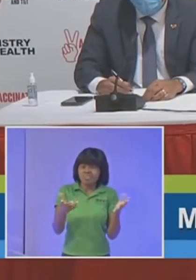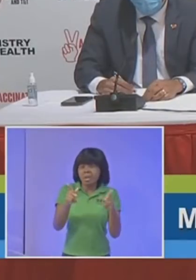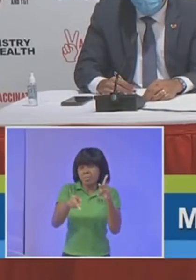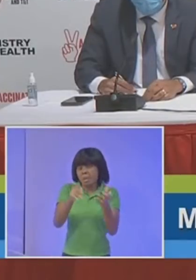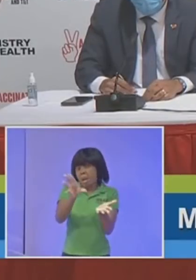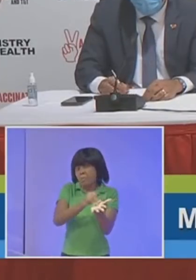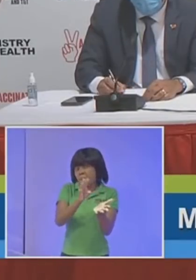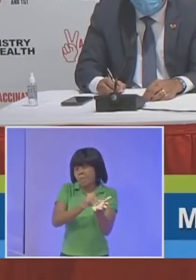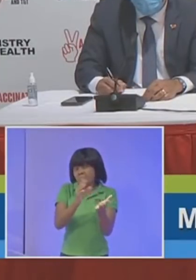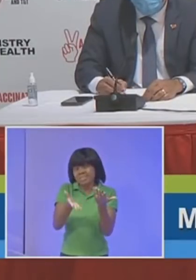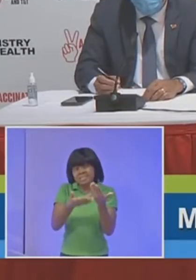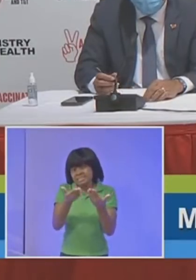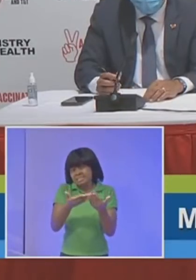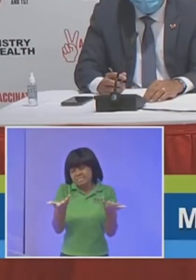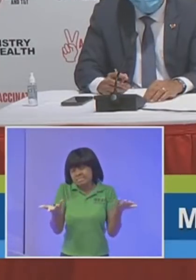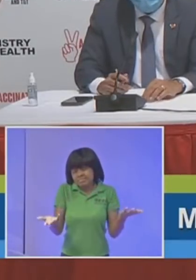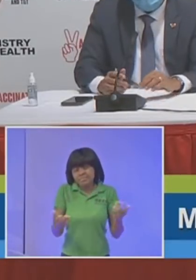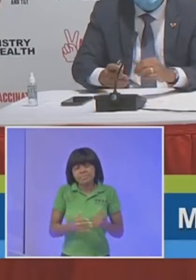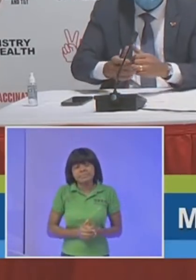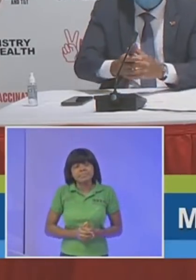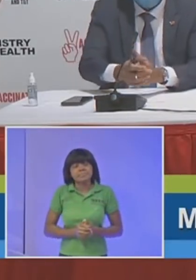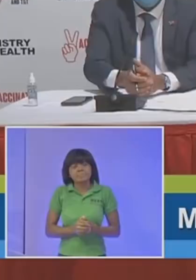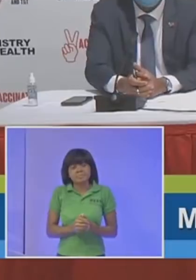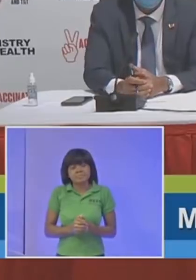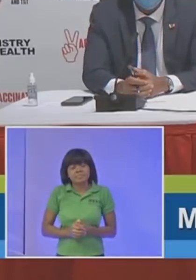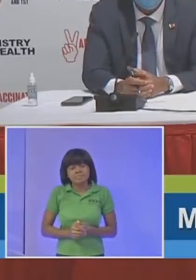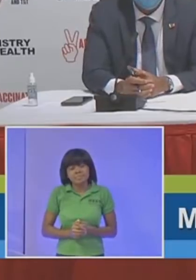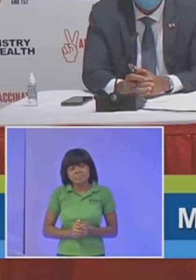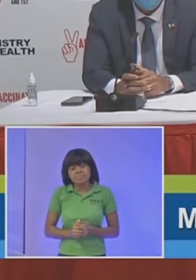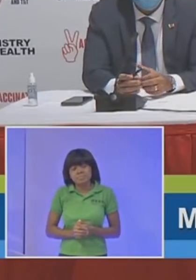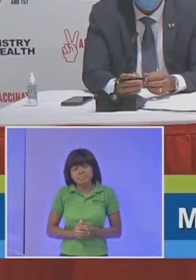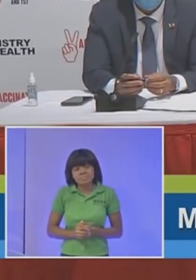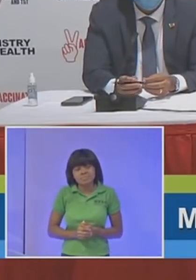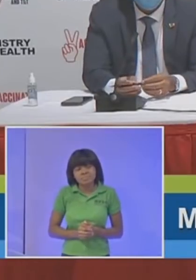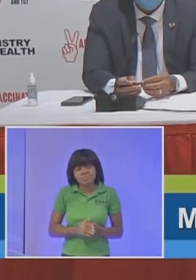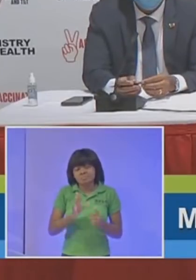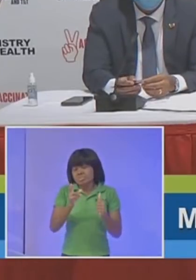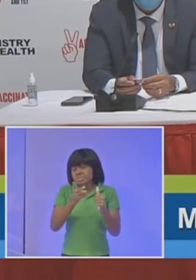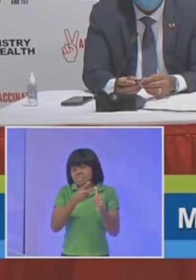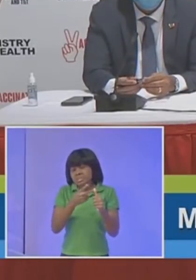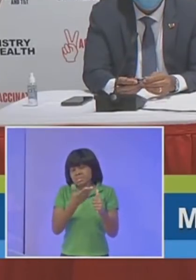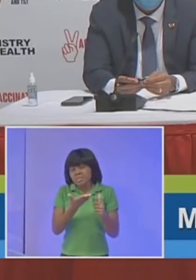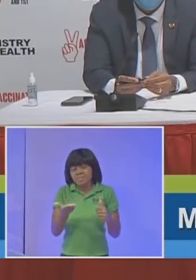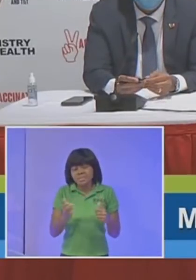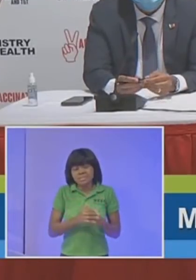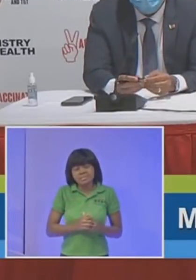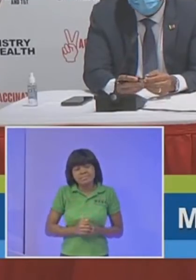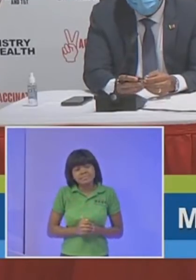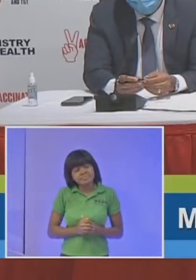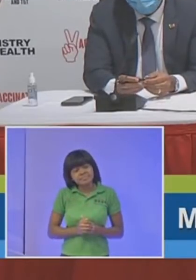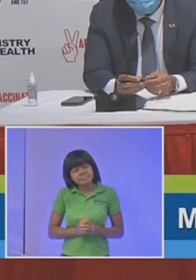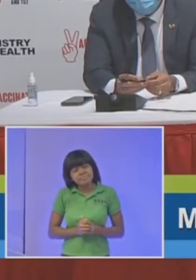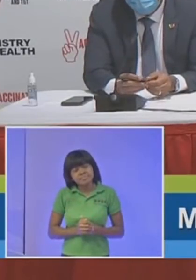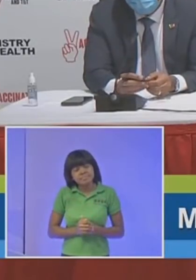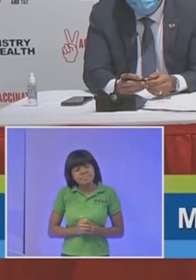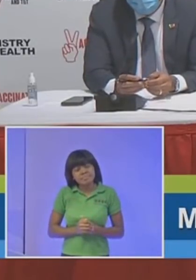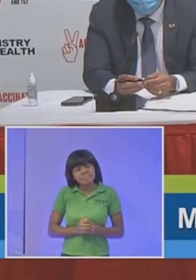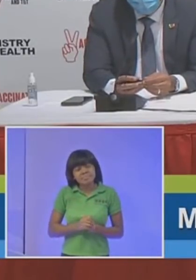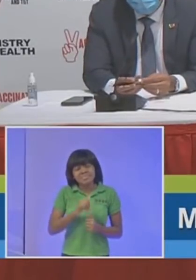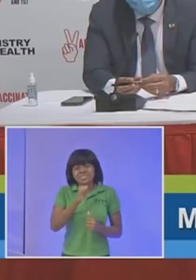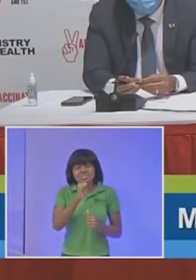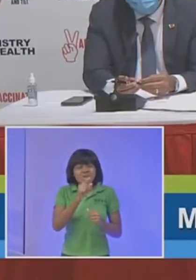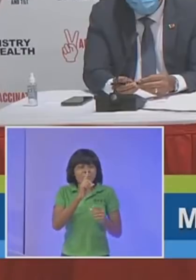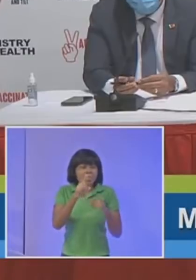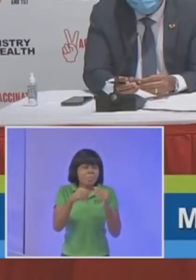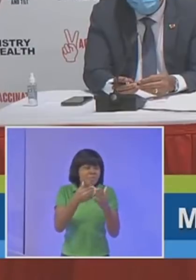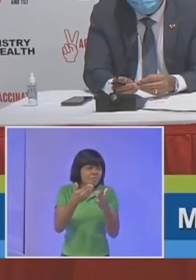that persons may do at home, that kind of thing. Is that also something? I know you may have spoken about it before, But is there an update or not in terms